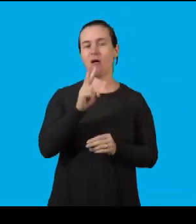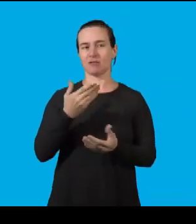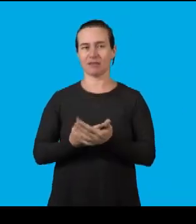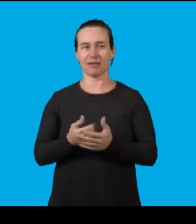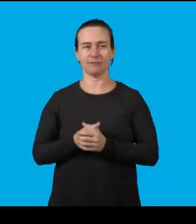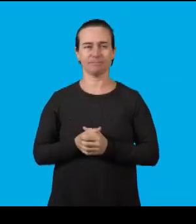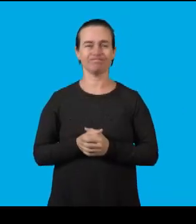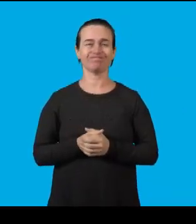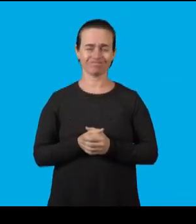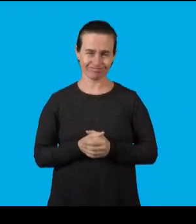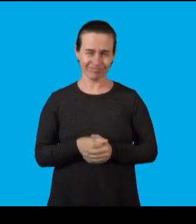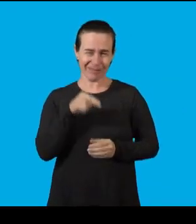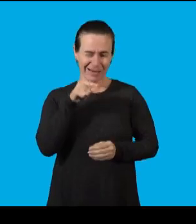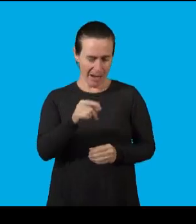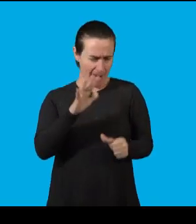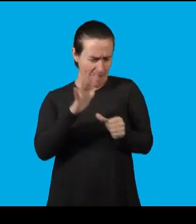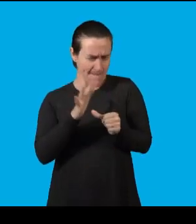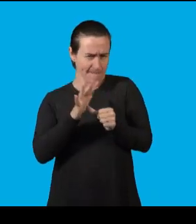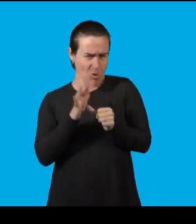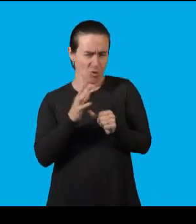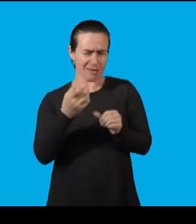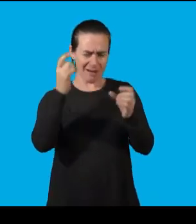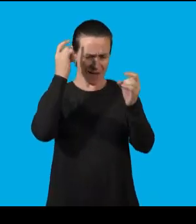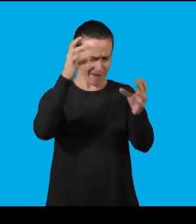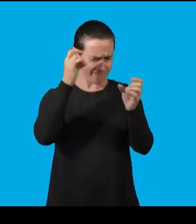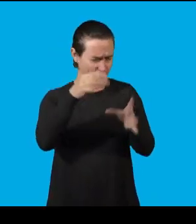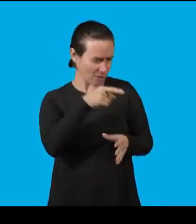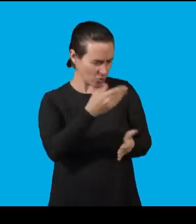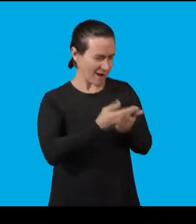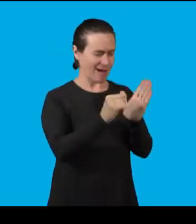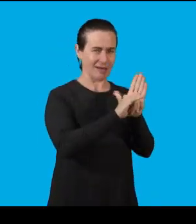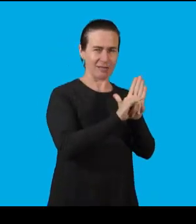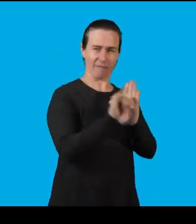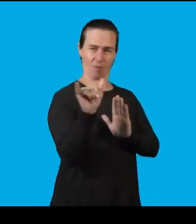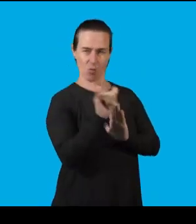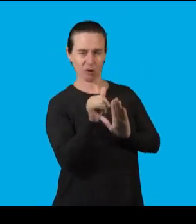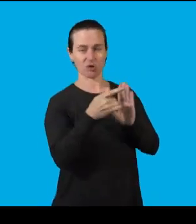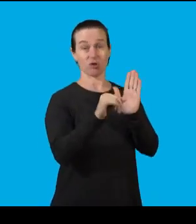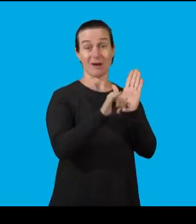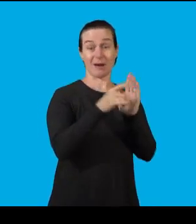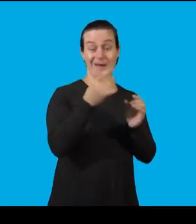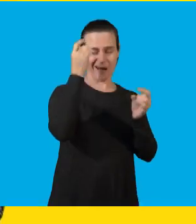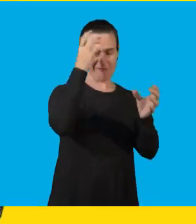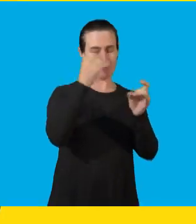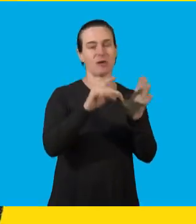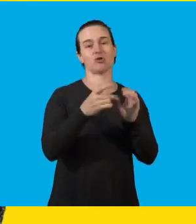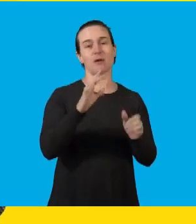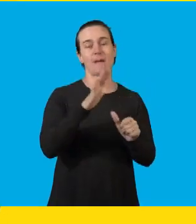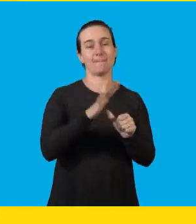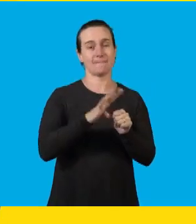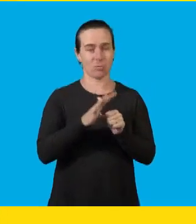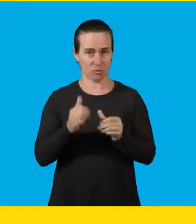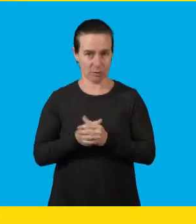How to extract relevant information from the sources. You will see that some of the questions will require you to just